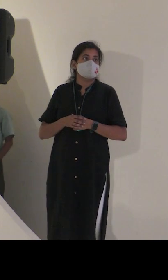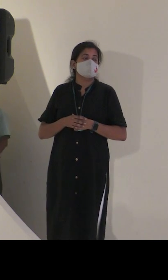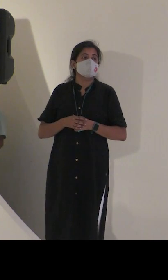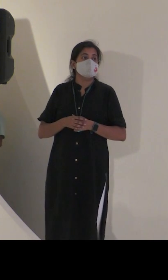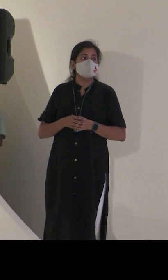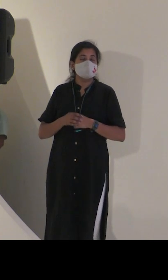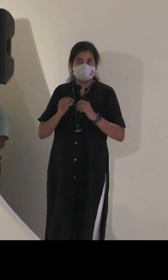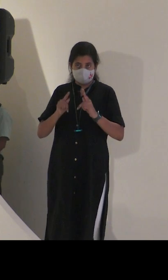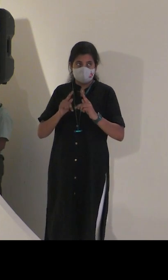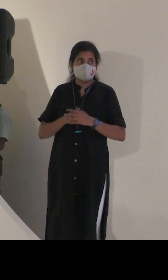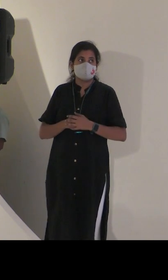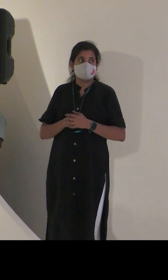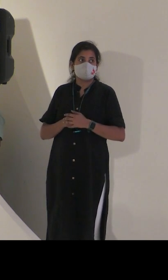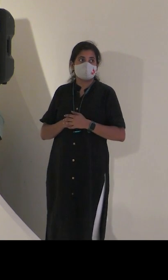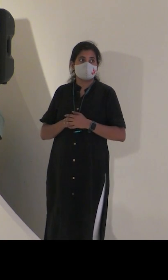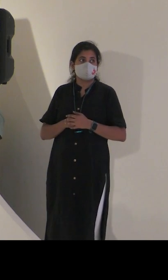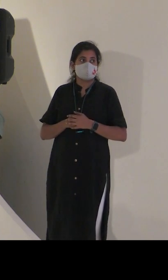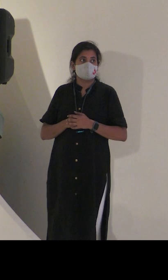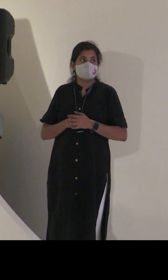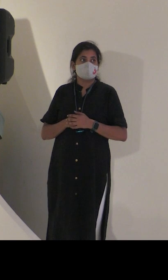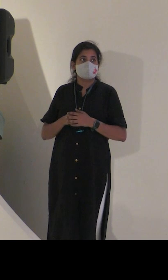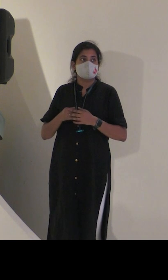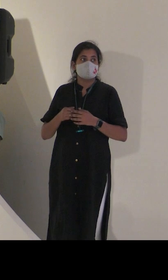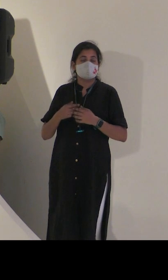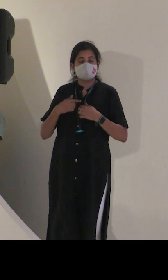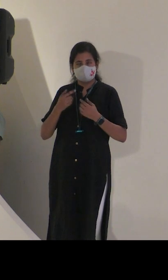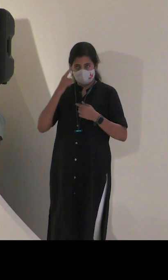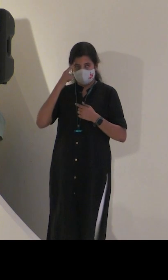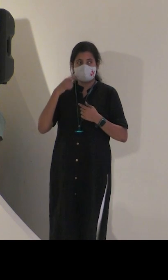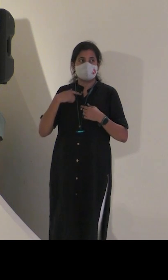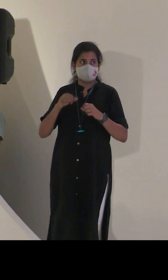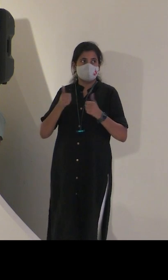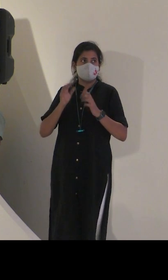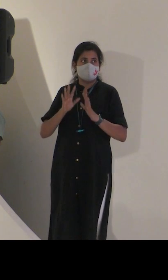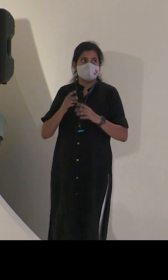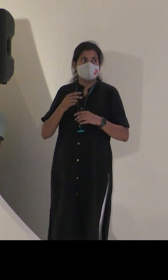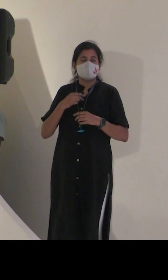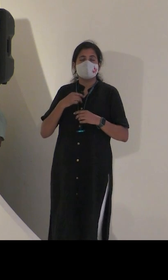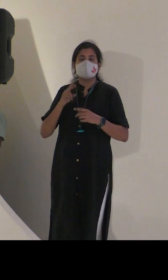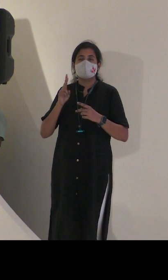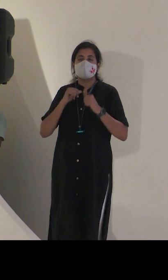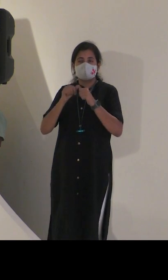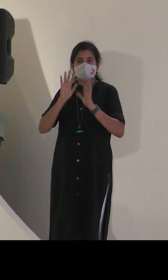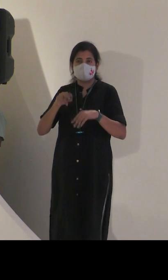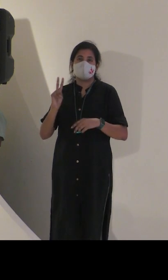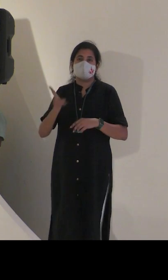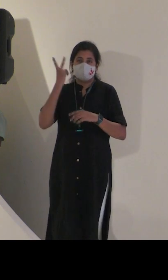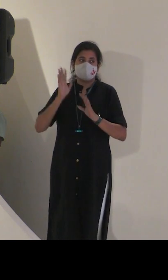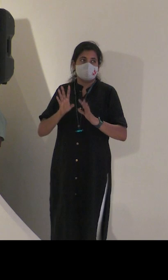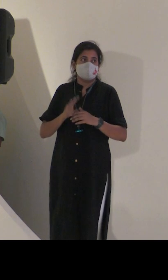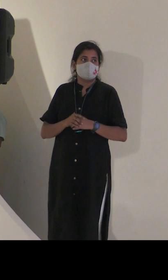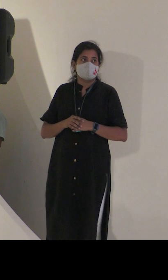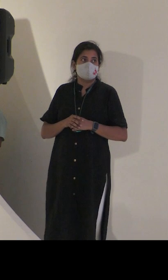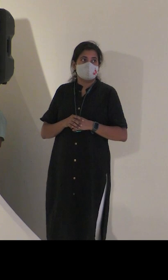Okay, so I think I will answer it a little differently, because we are, as I